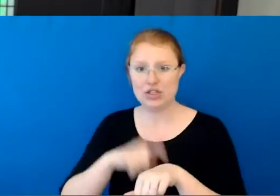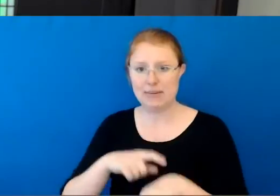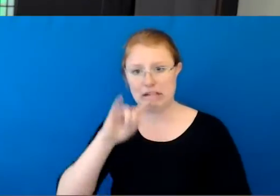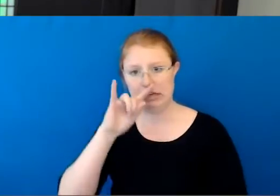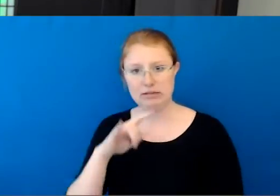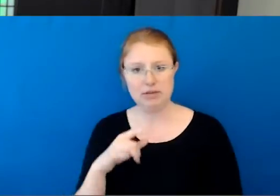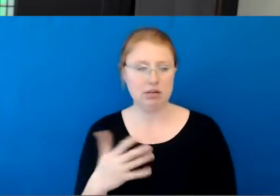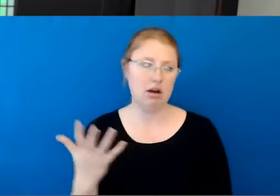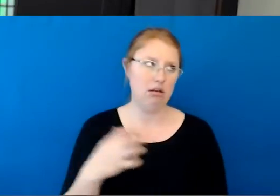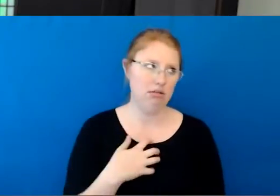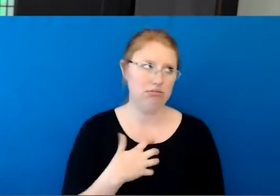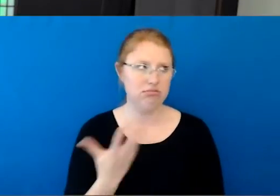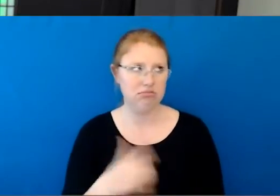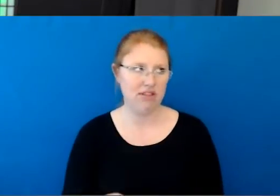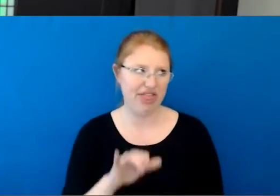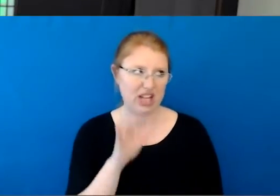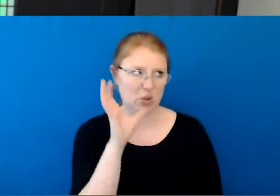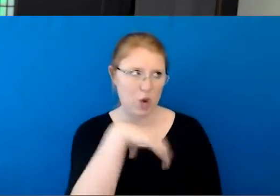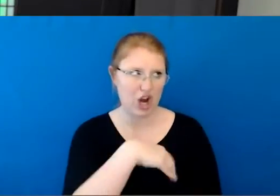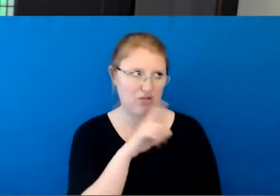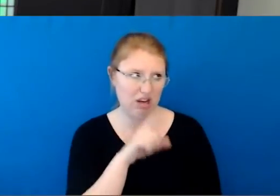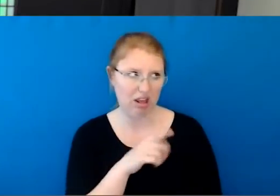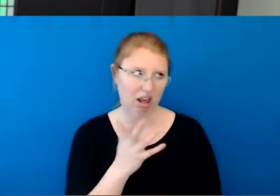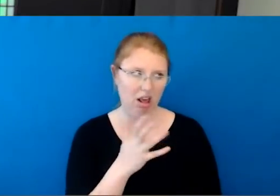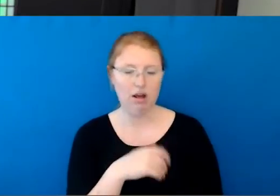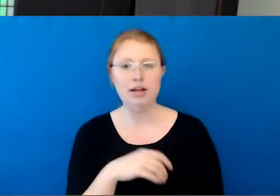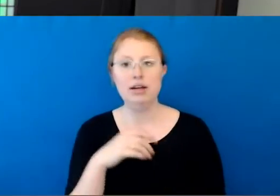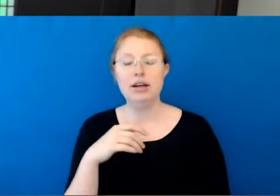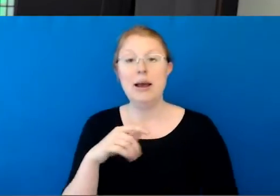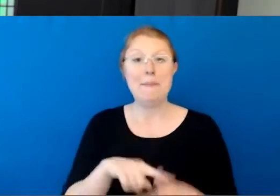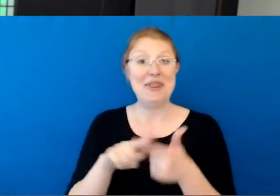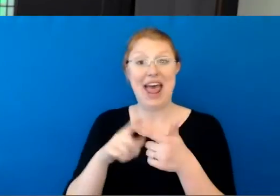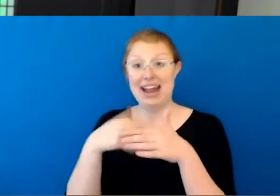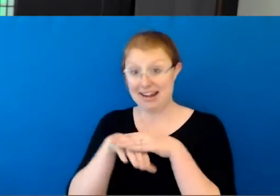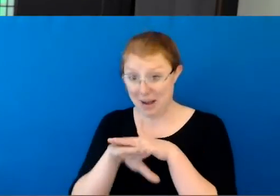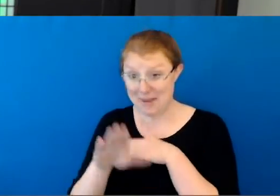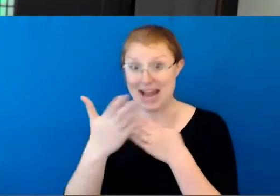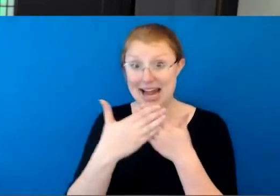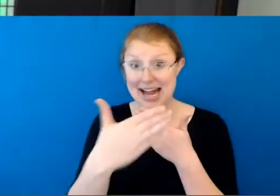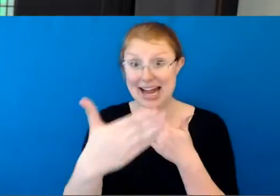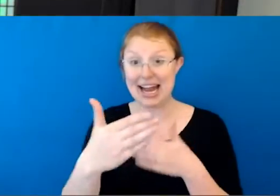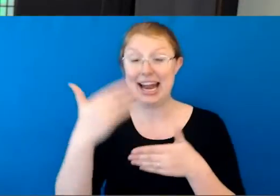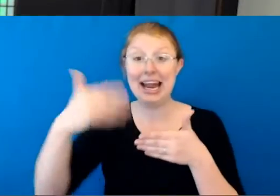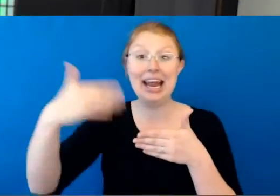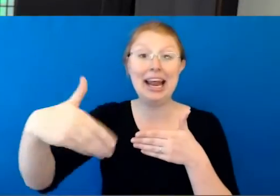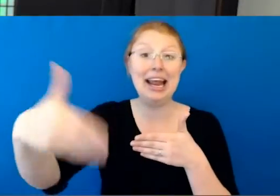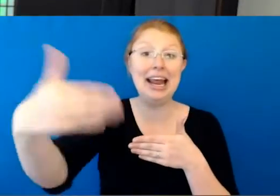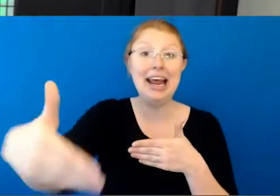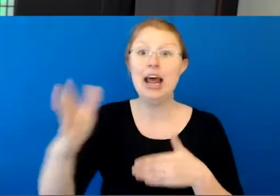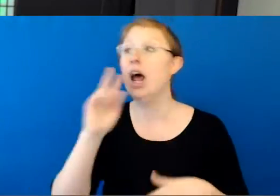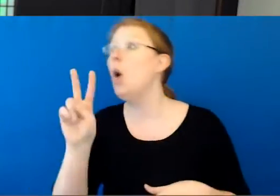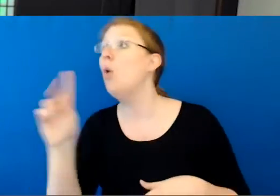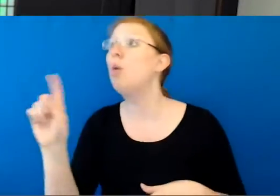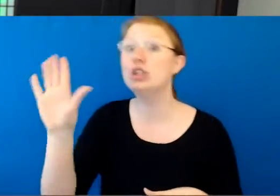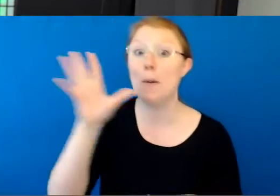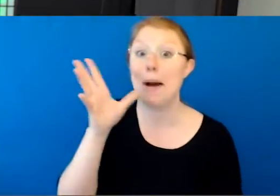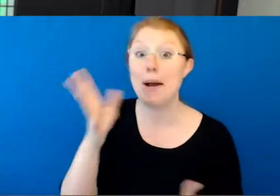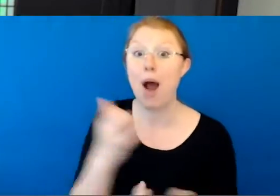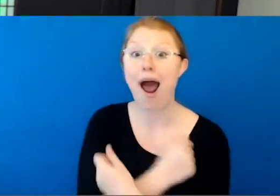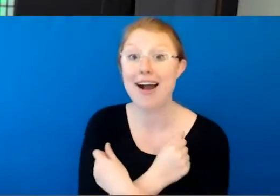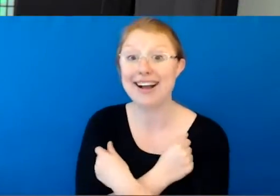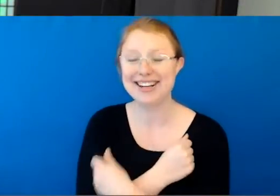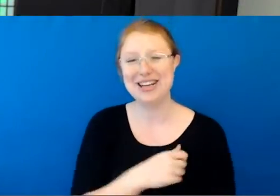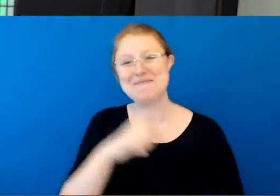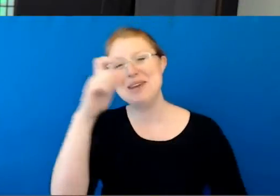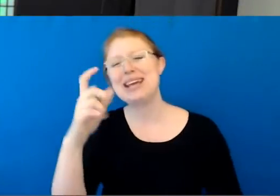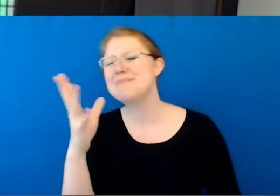listen, let me tell you, when you go in the house, my mom is going to hug you. There's nothing you can do about it. There's nothing I can do about it. Just relent and let her